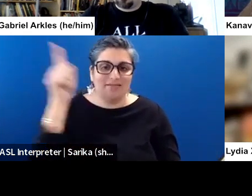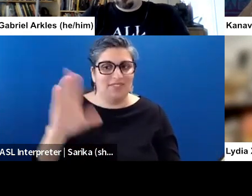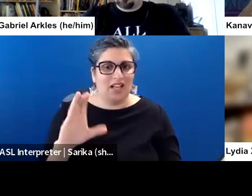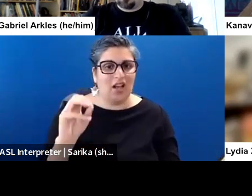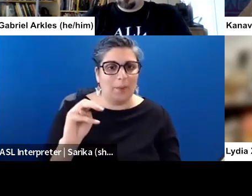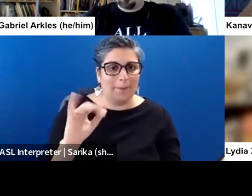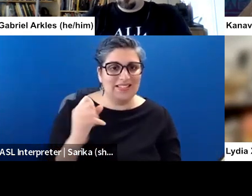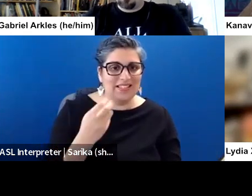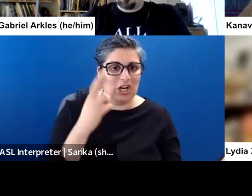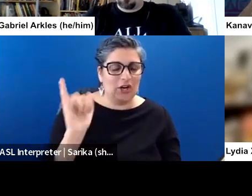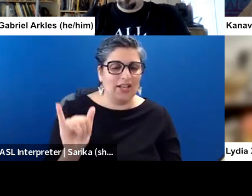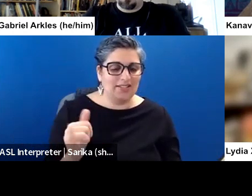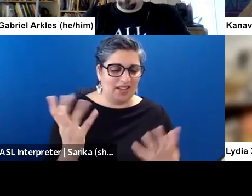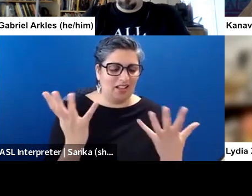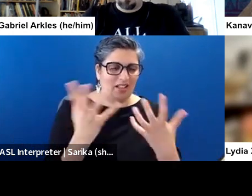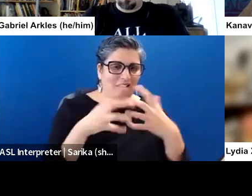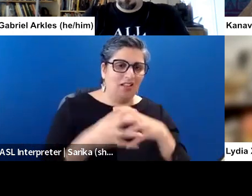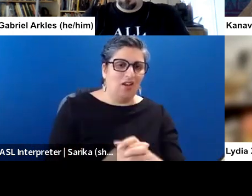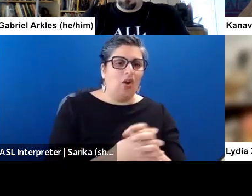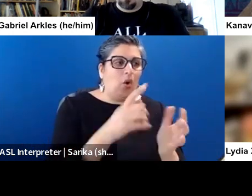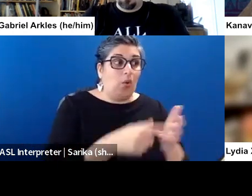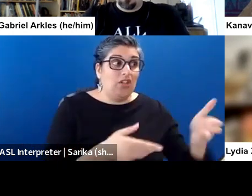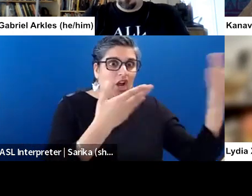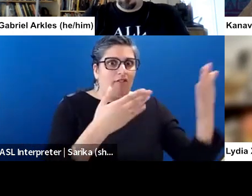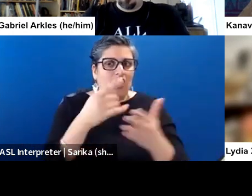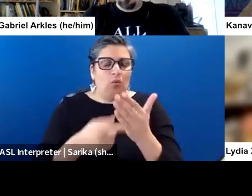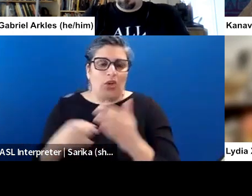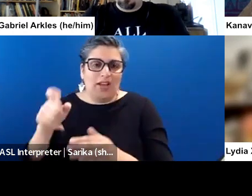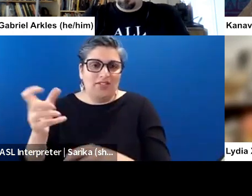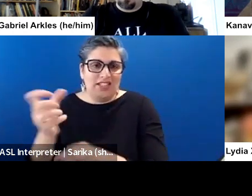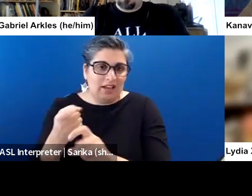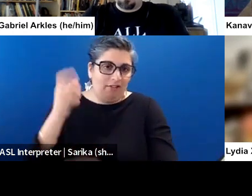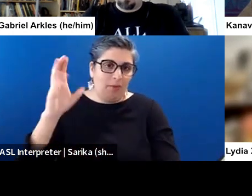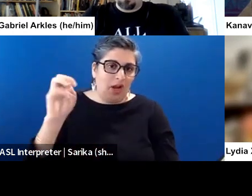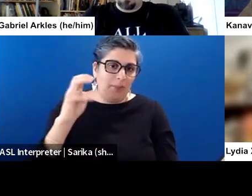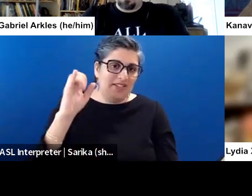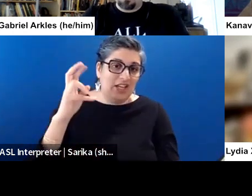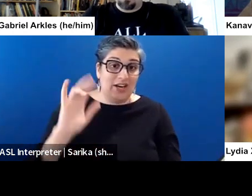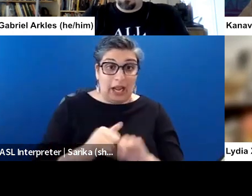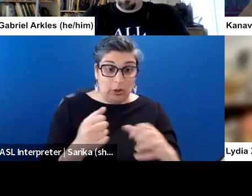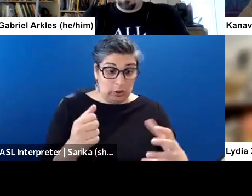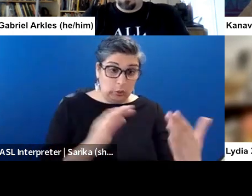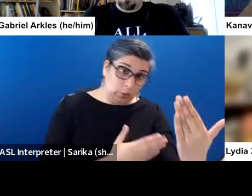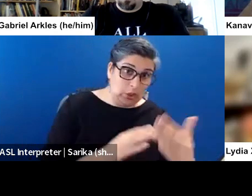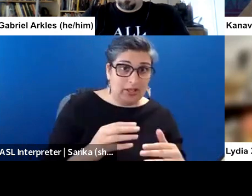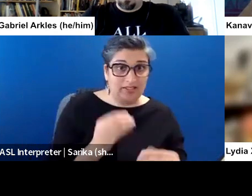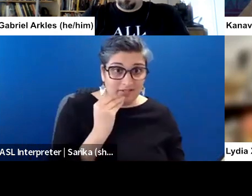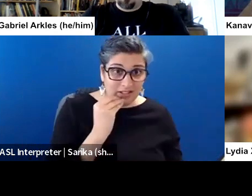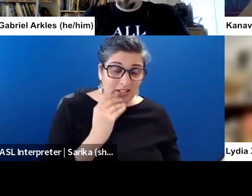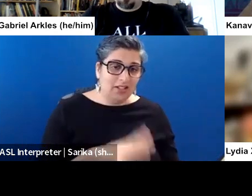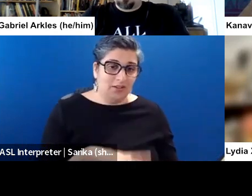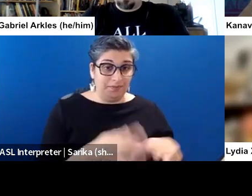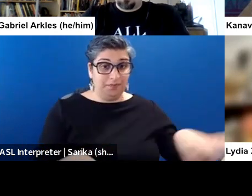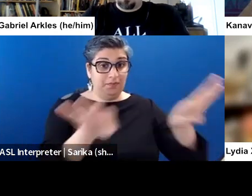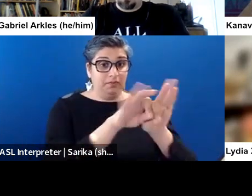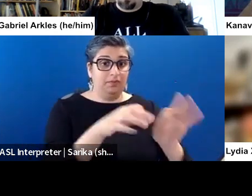it's a blend of like what is offered and what you have to get from commissary and how you make these meals. And the important thing is to say, food